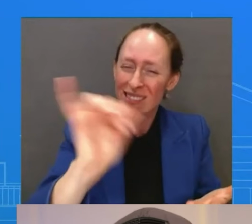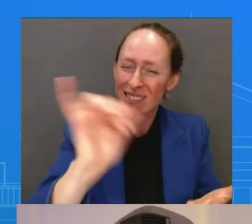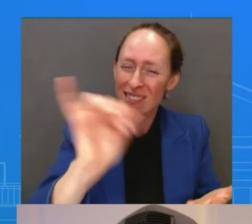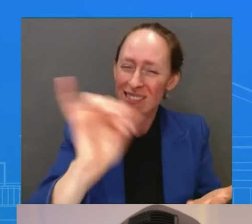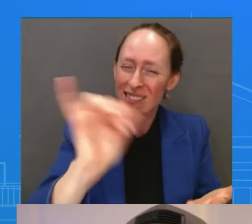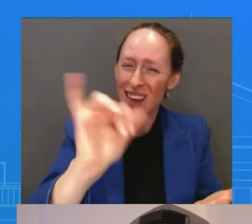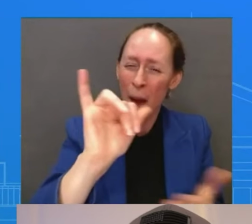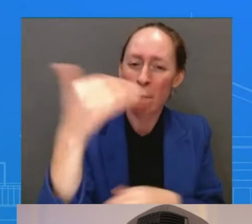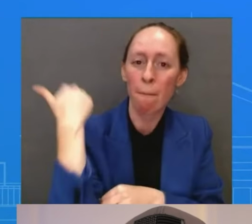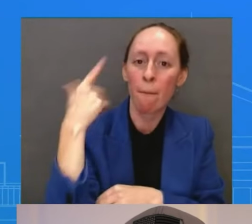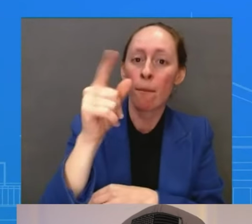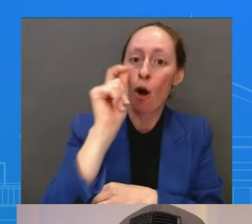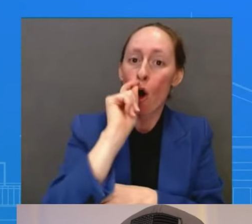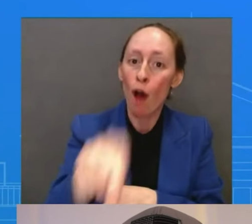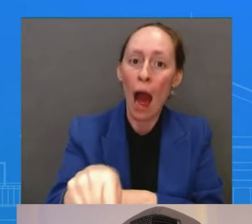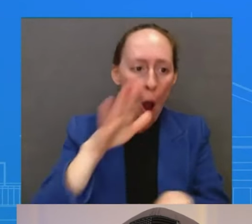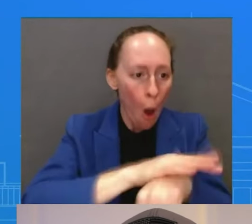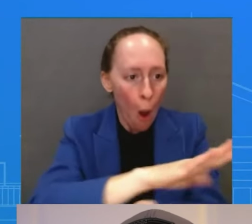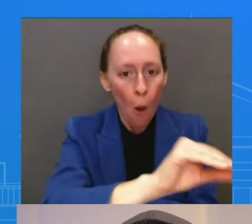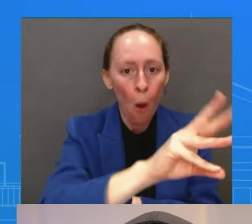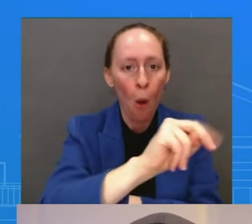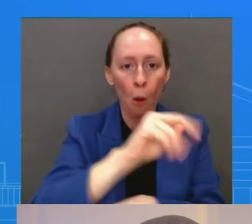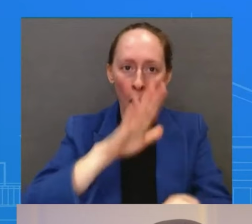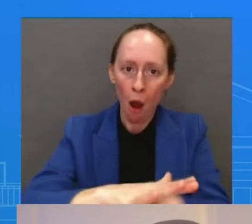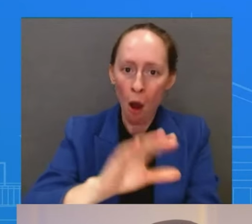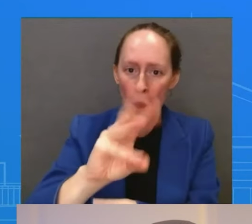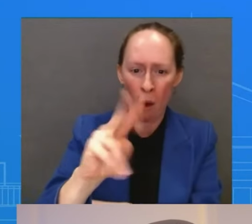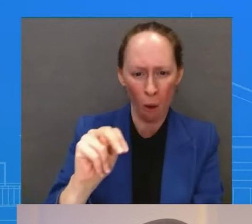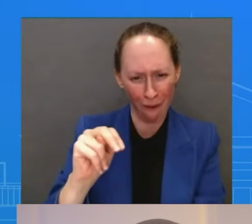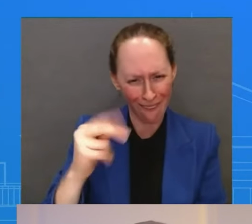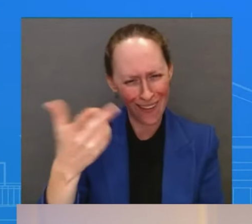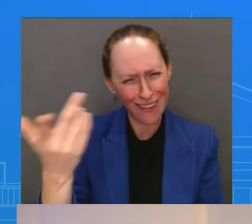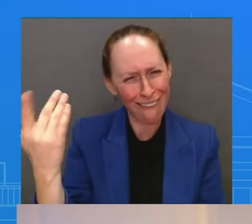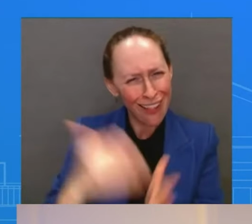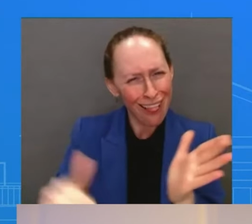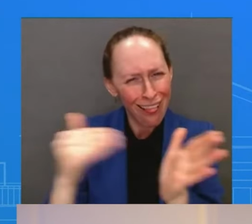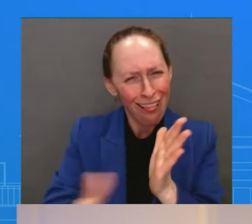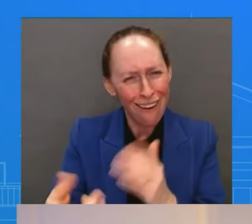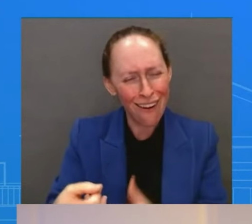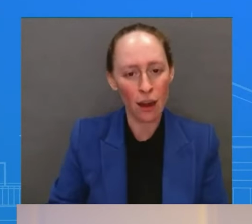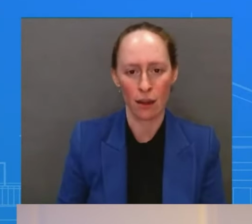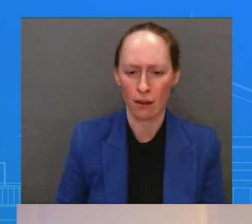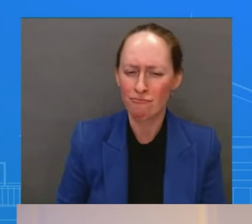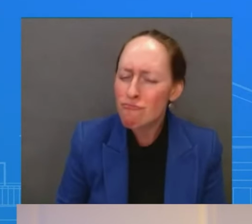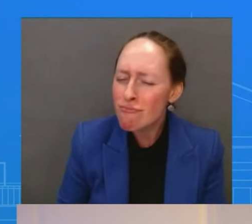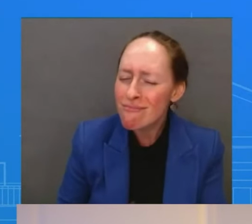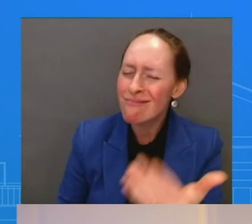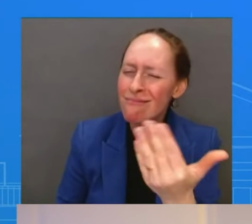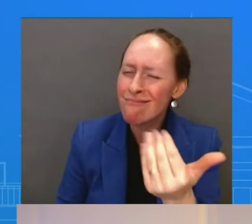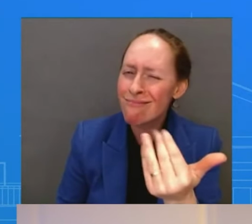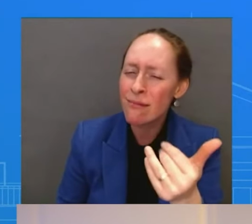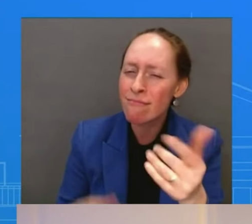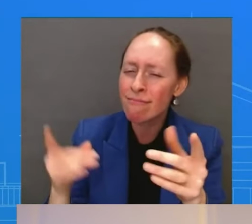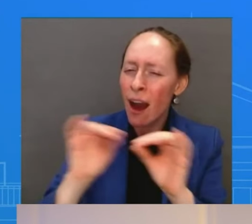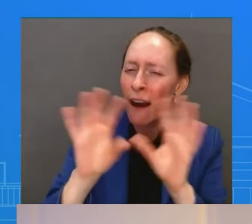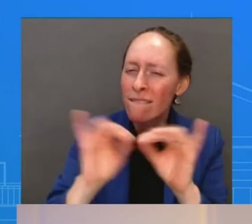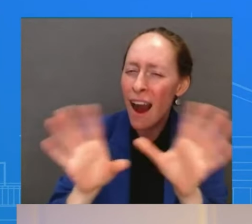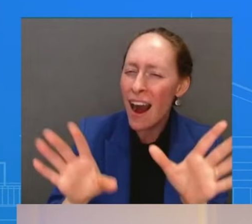better. Position exactly. Where we're directing American citizens to basically find their way, their own way,